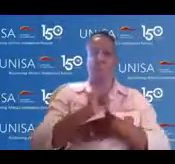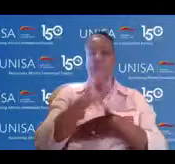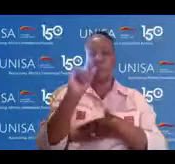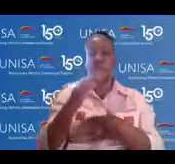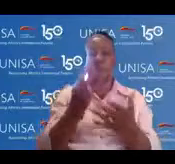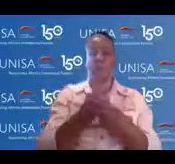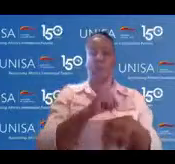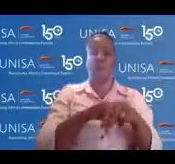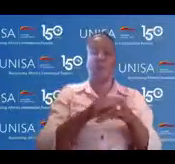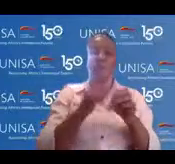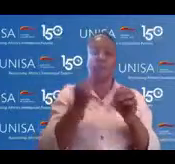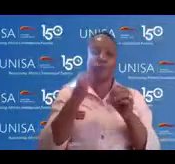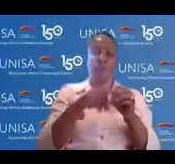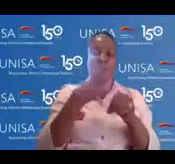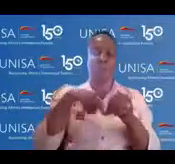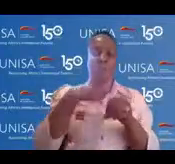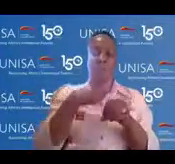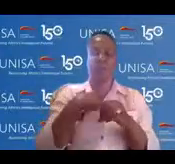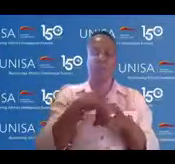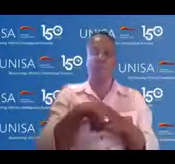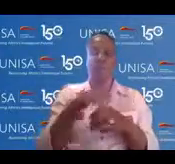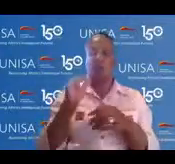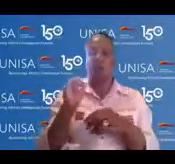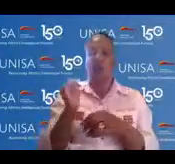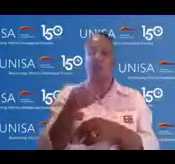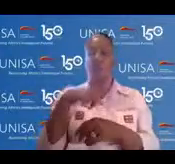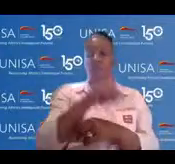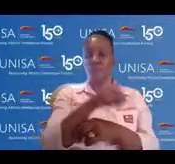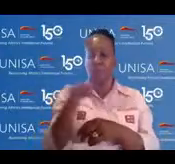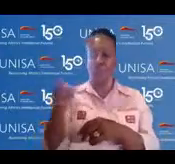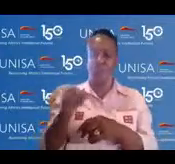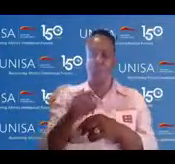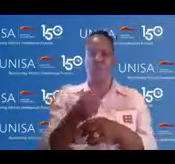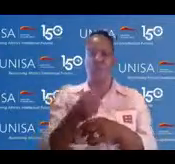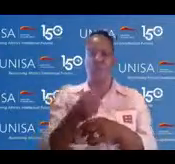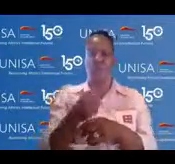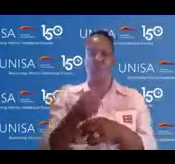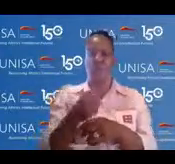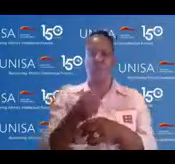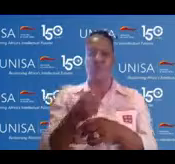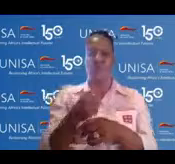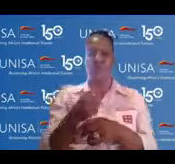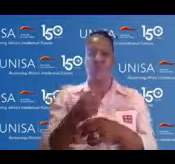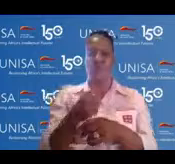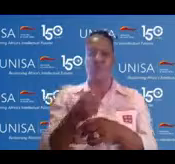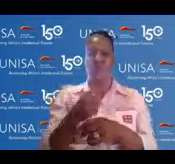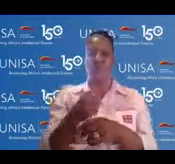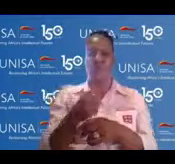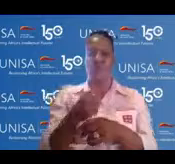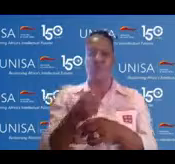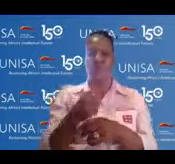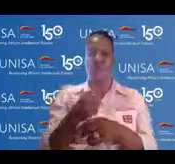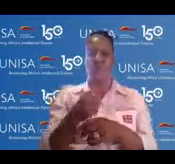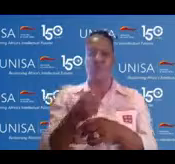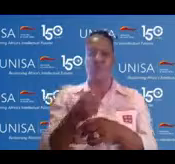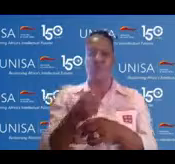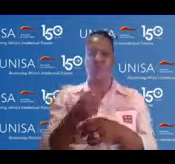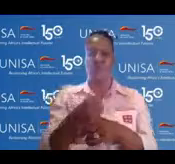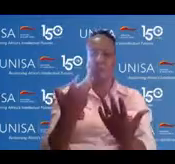today. For the rest of you, please stay strong. Remember, you can actually do this. Just beat the stress, beat all